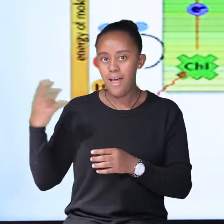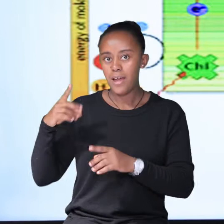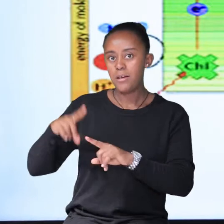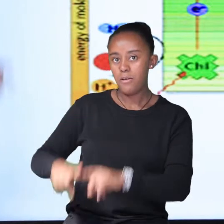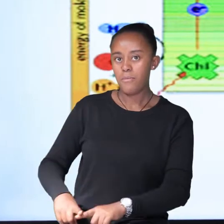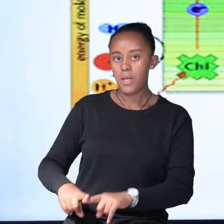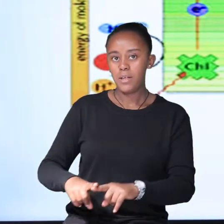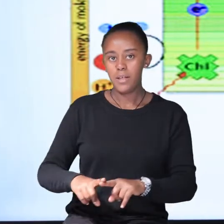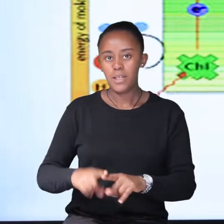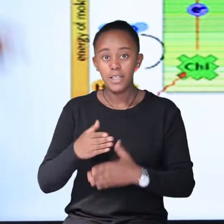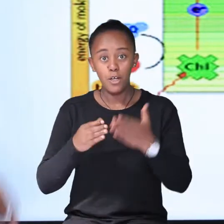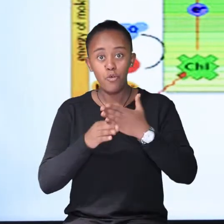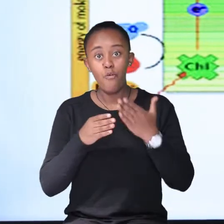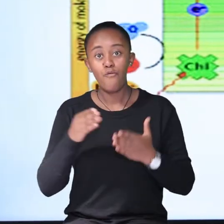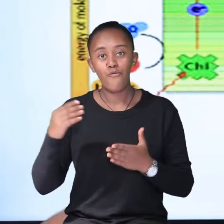of photosynthesis.